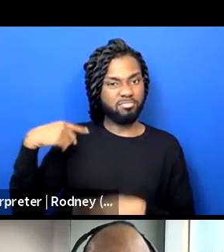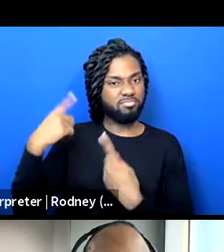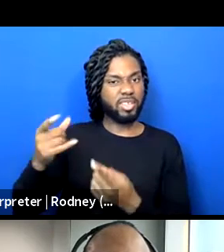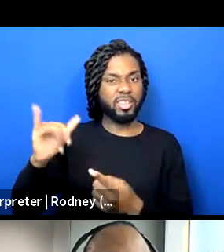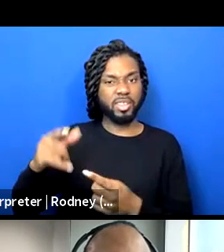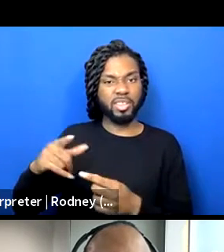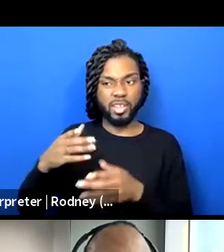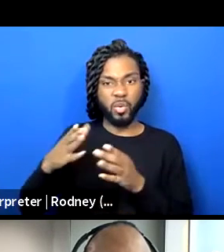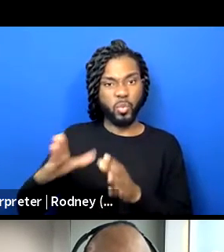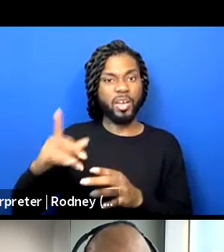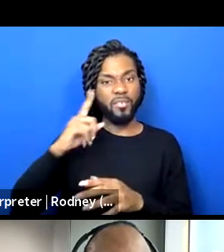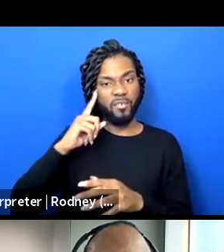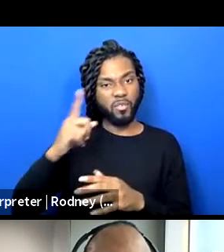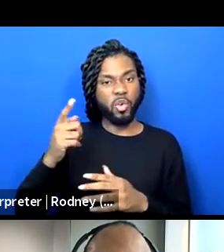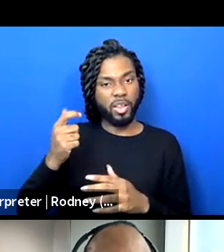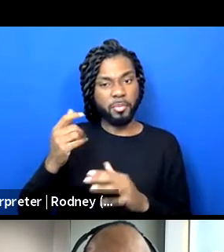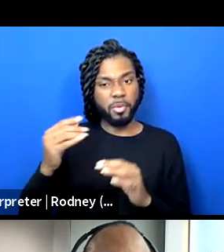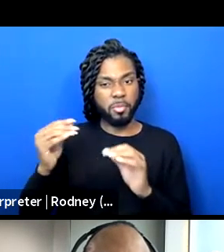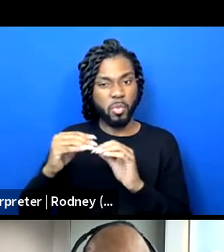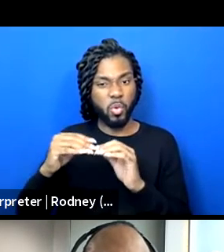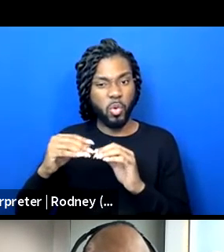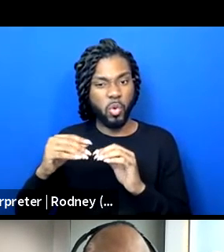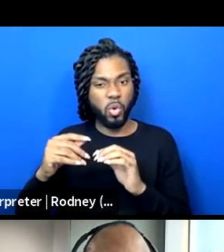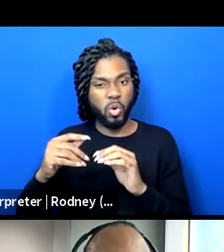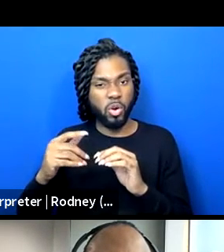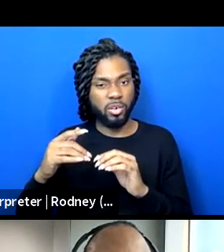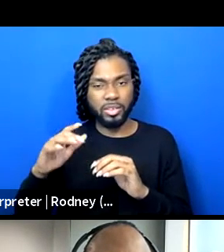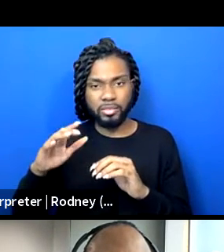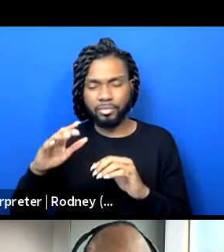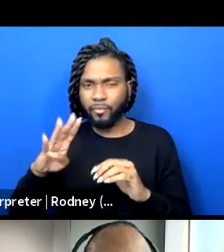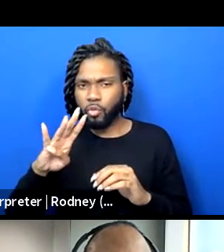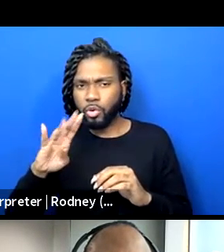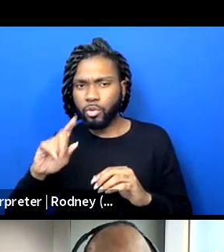or a little higher, up to 4.7%, despite two recessions.